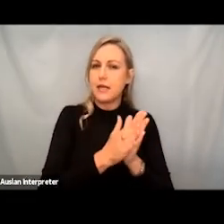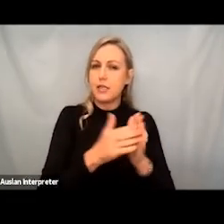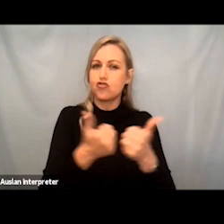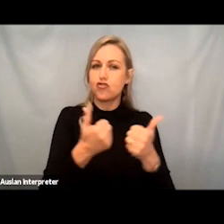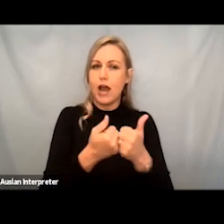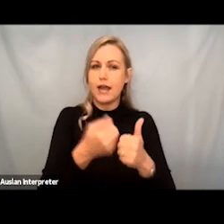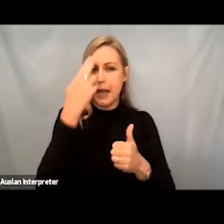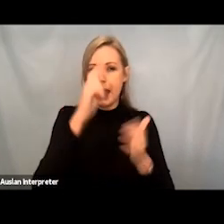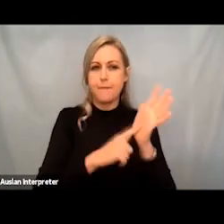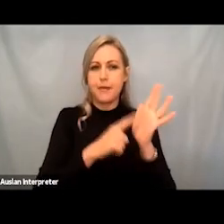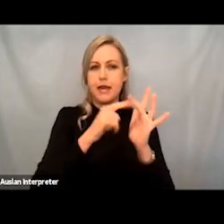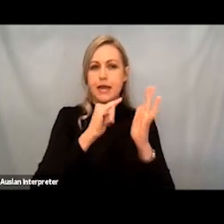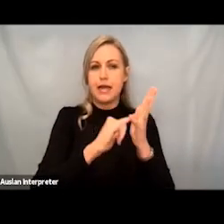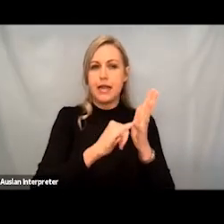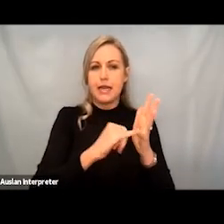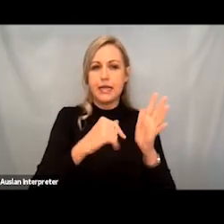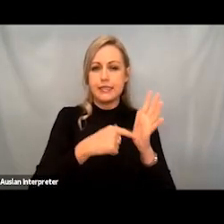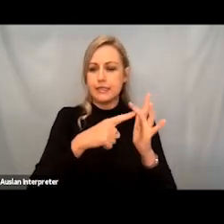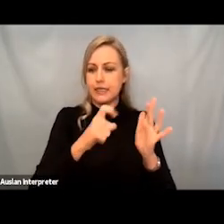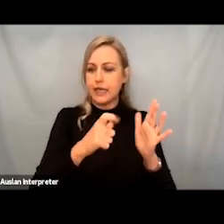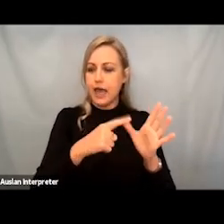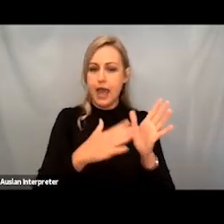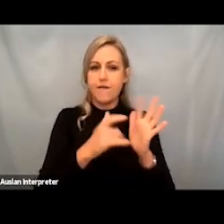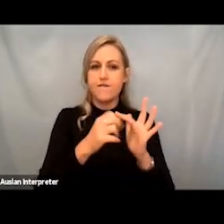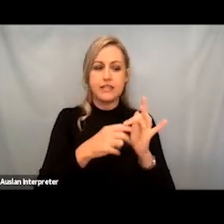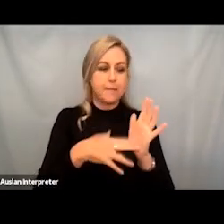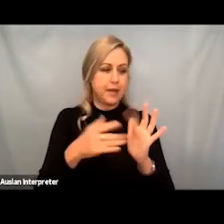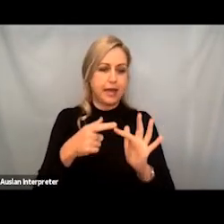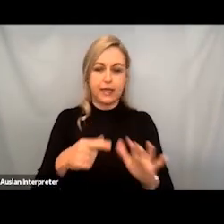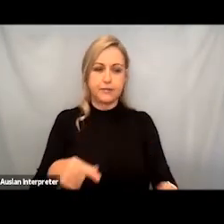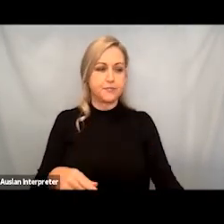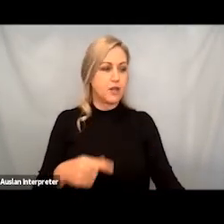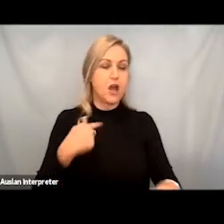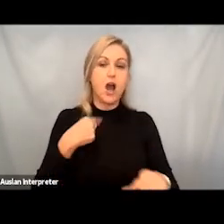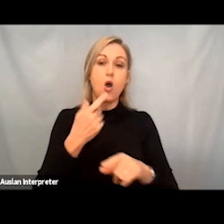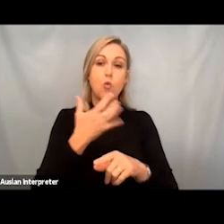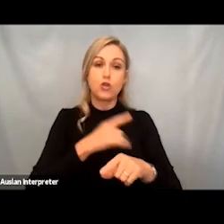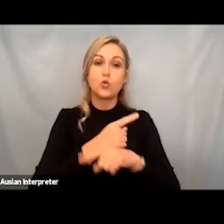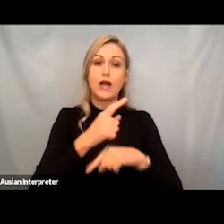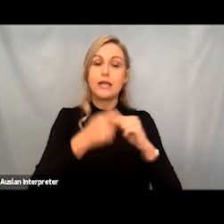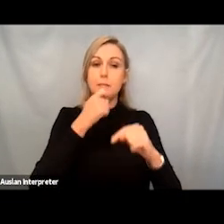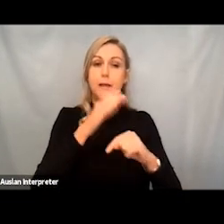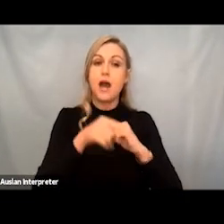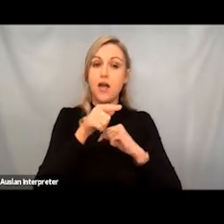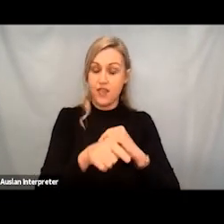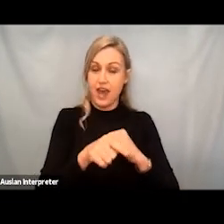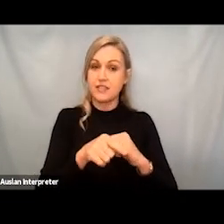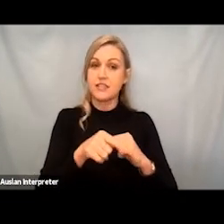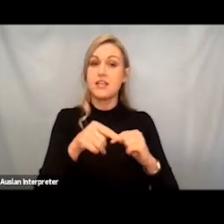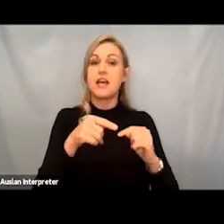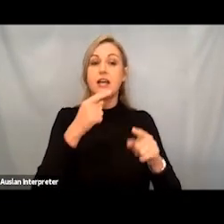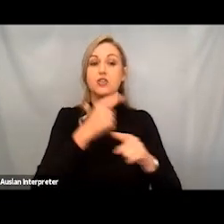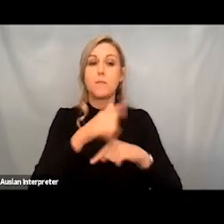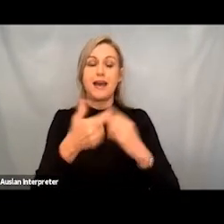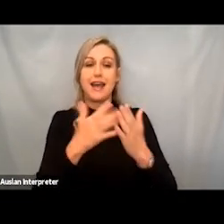called lisdexamphetamine. So I'm just going to talk a little bit about where we're at and shift gear a little bit to talk about the